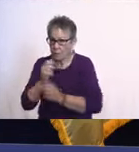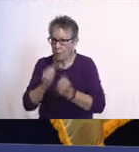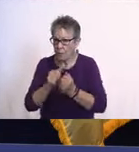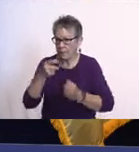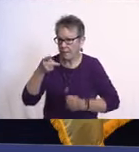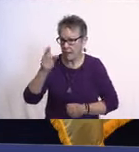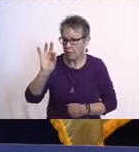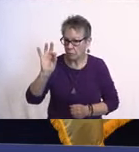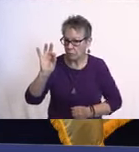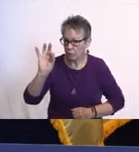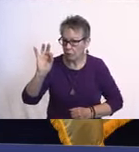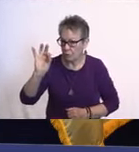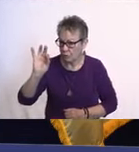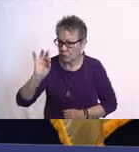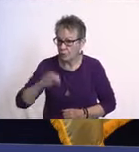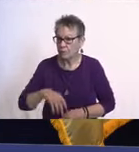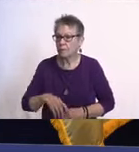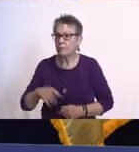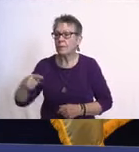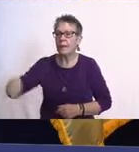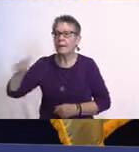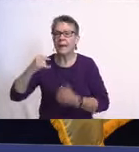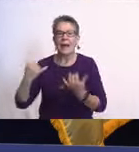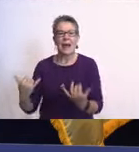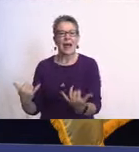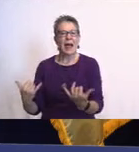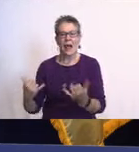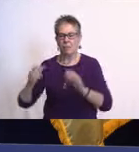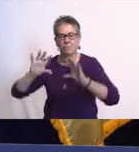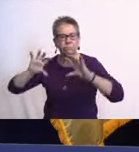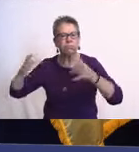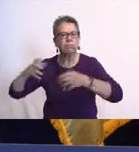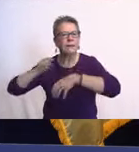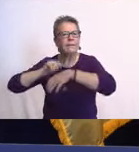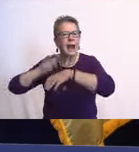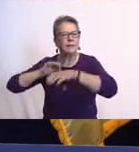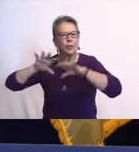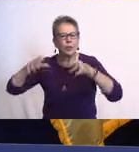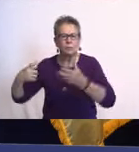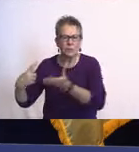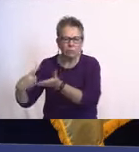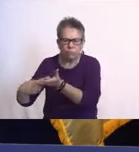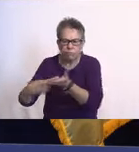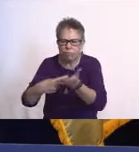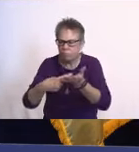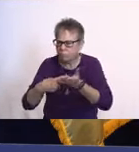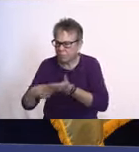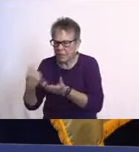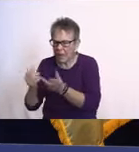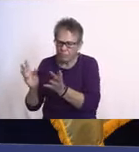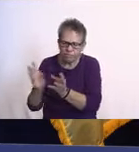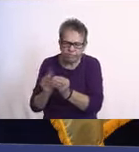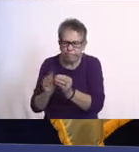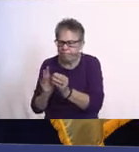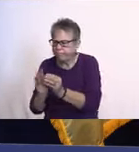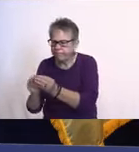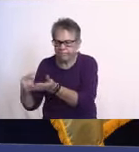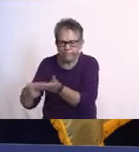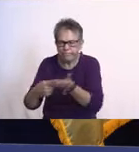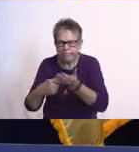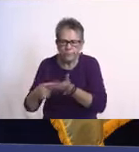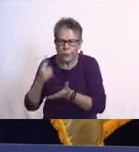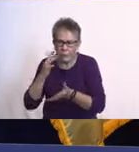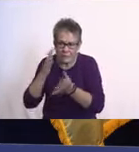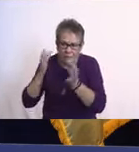scheduled for February 15th, when they will discuss the request and make a recommendation. And a week from today,